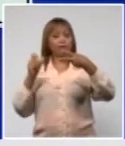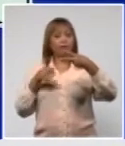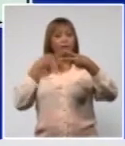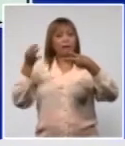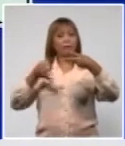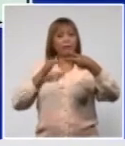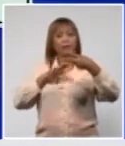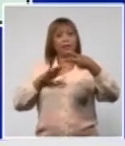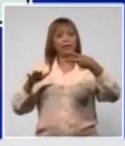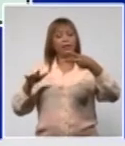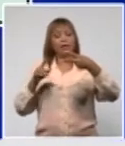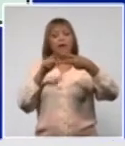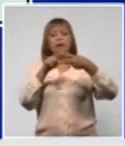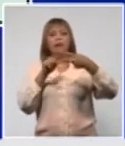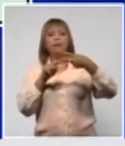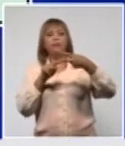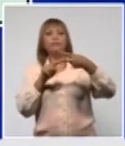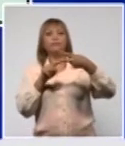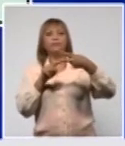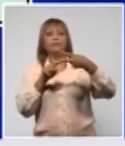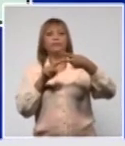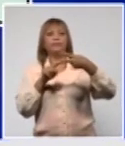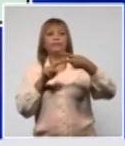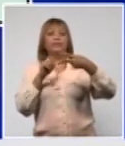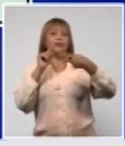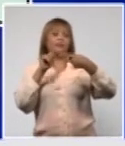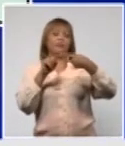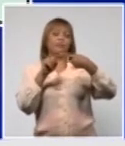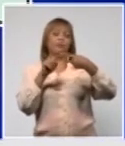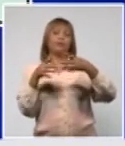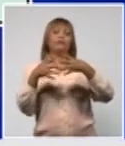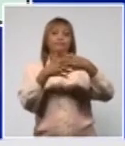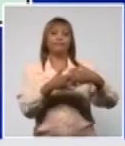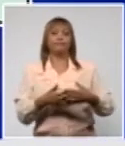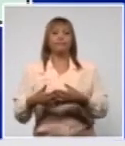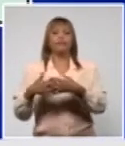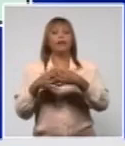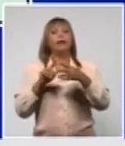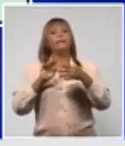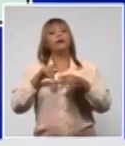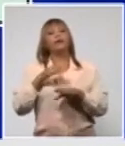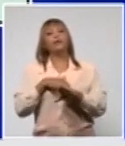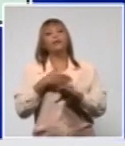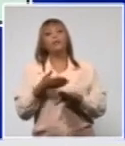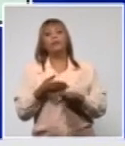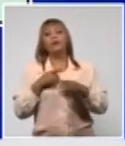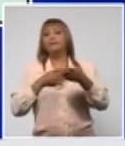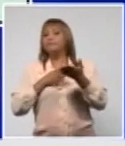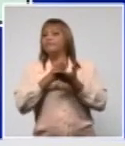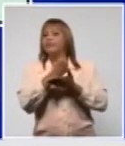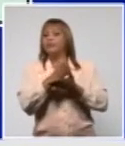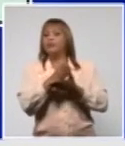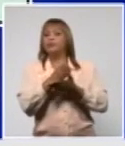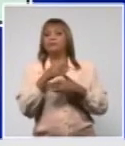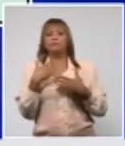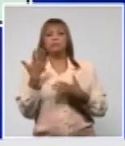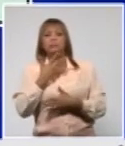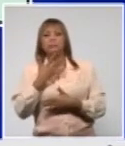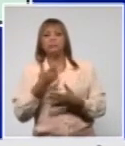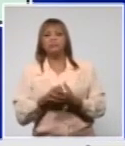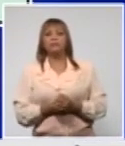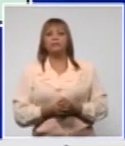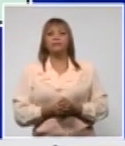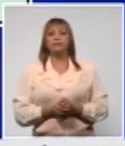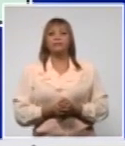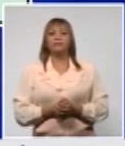Colombia, Peru, Argentina, Mexico, Chile, Canada, Ecuador, Bolivia, Panama, Dominican Republic,